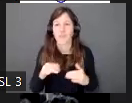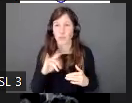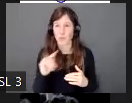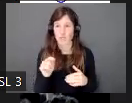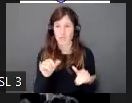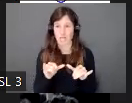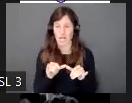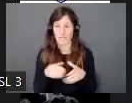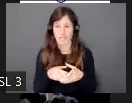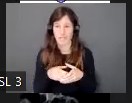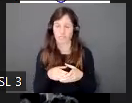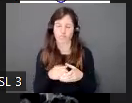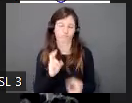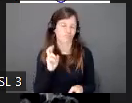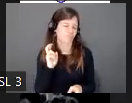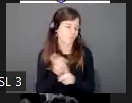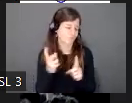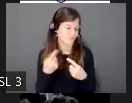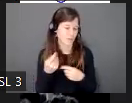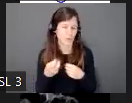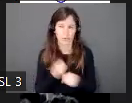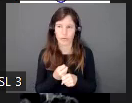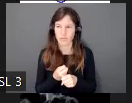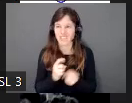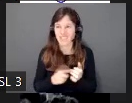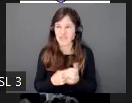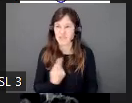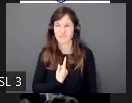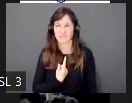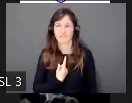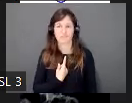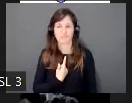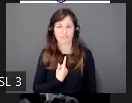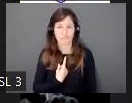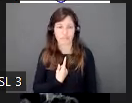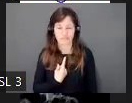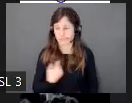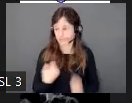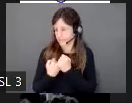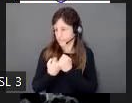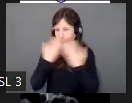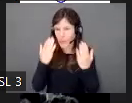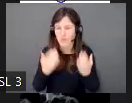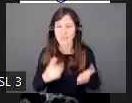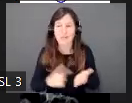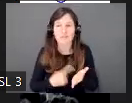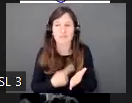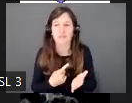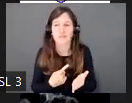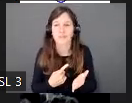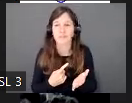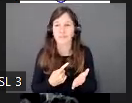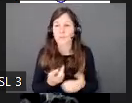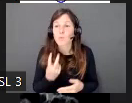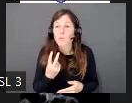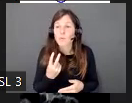years has really been a challenge. There's been times when it was just myself in this unit. There's been times when there's been 2